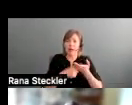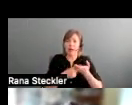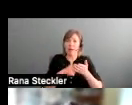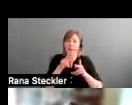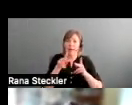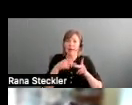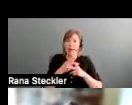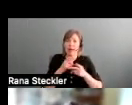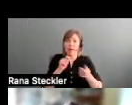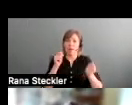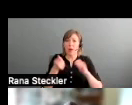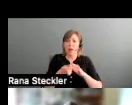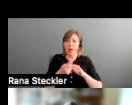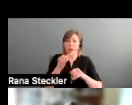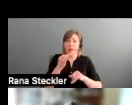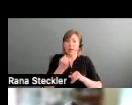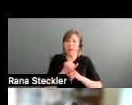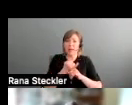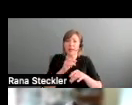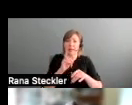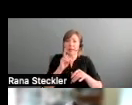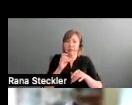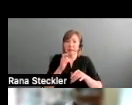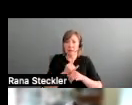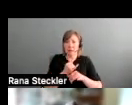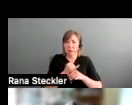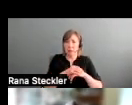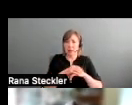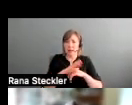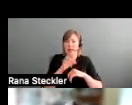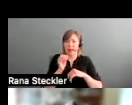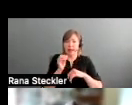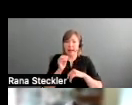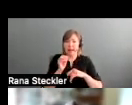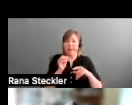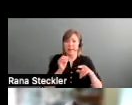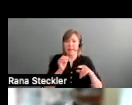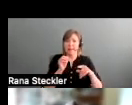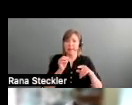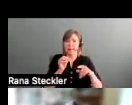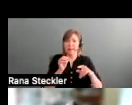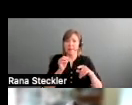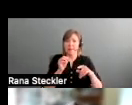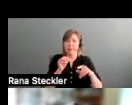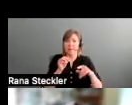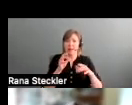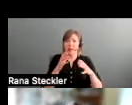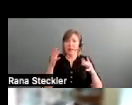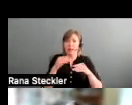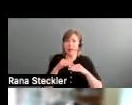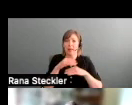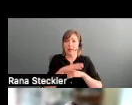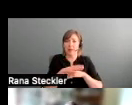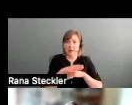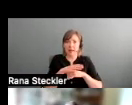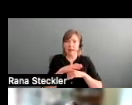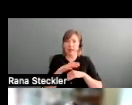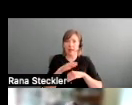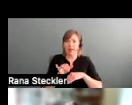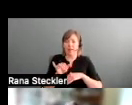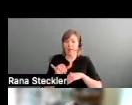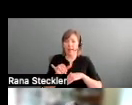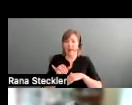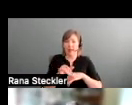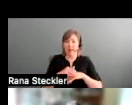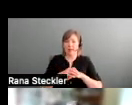radical arm of deinstitutionalization and the radical effects of that